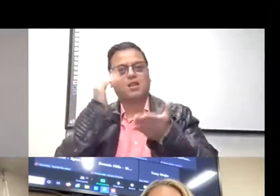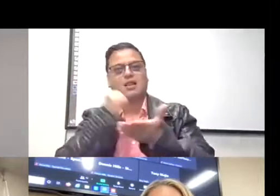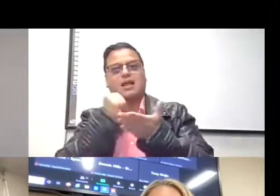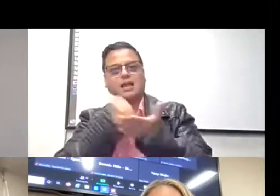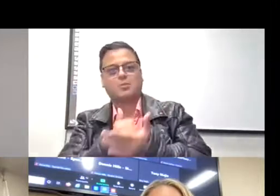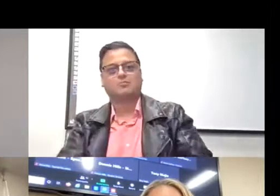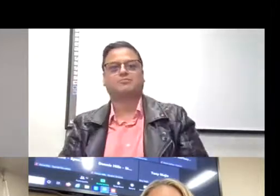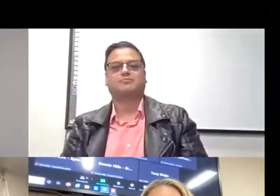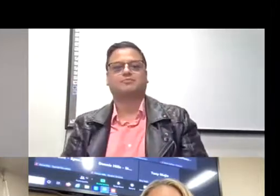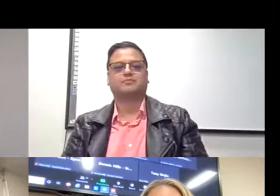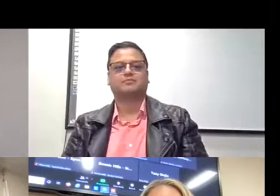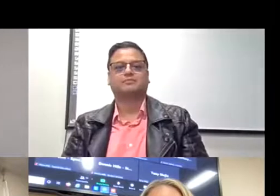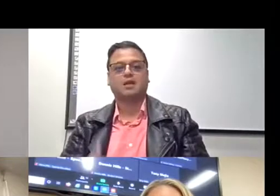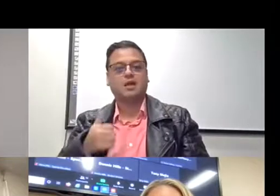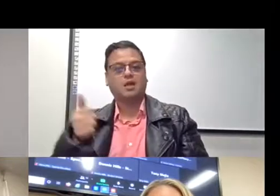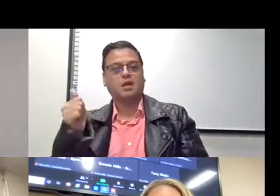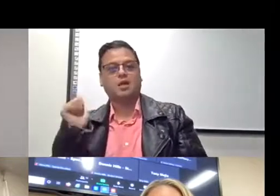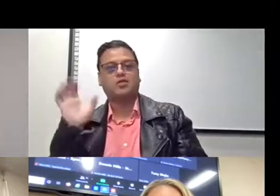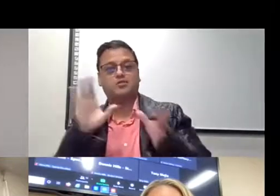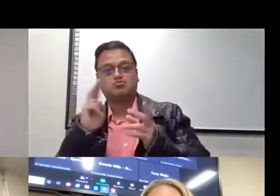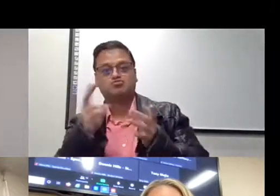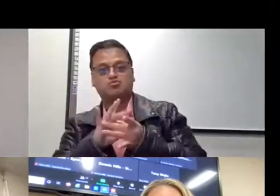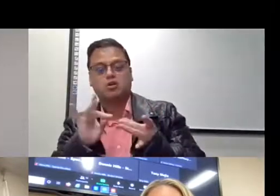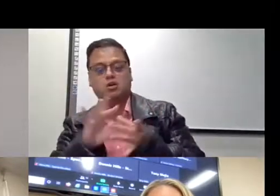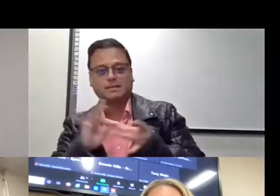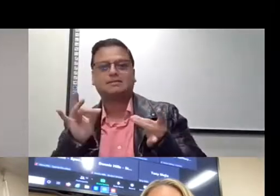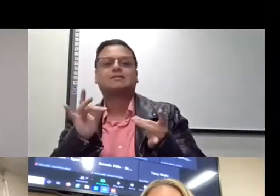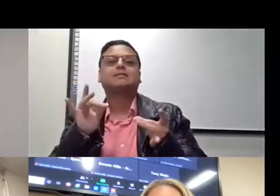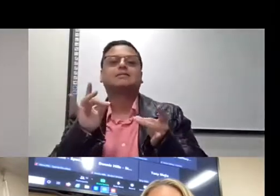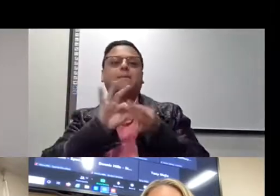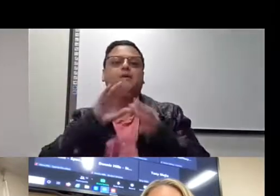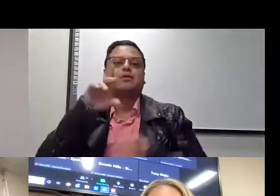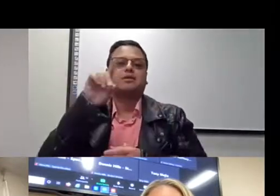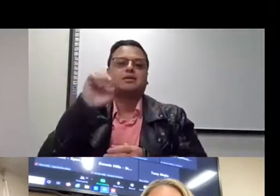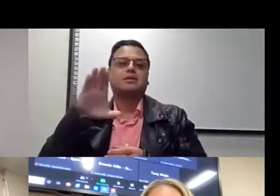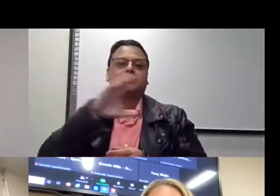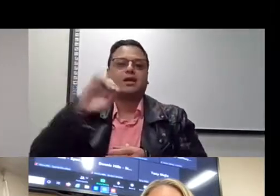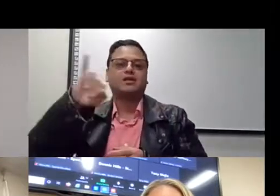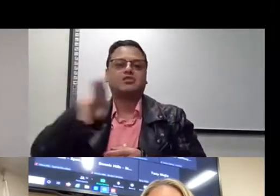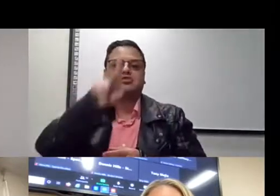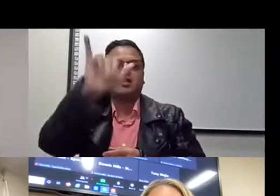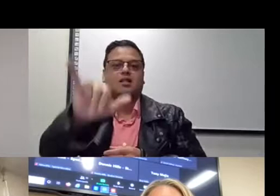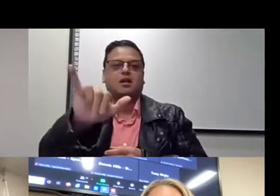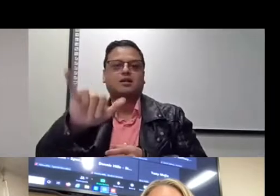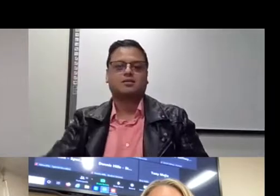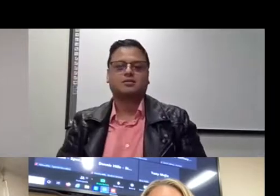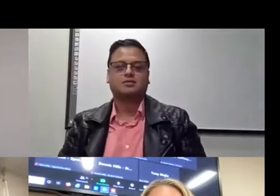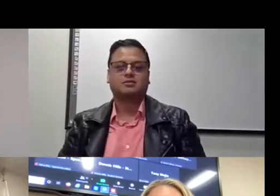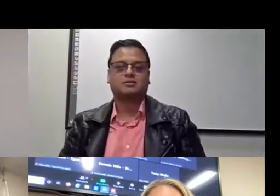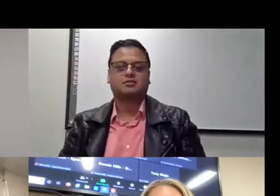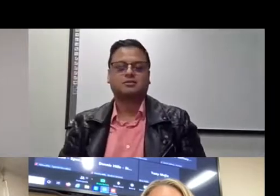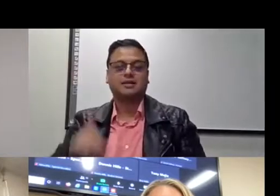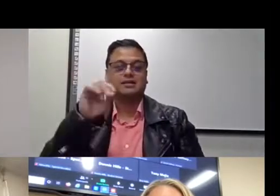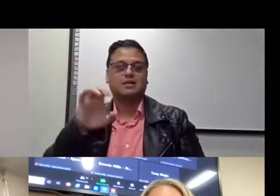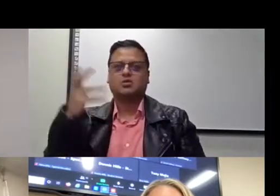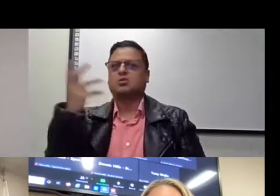And the other two comments I have are just around December and July. So December looks pretty